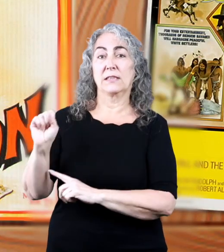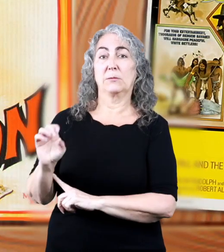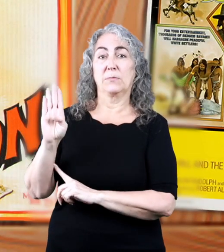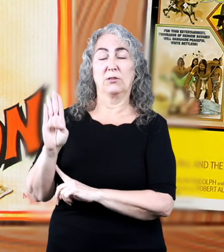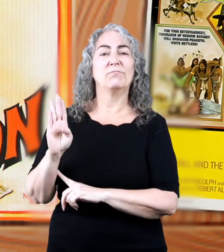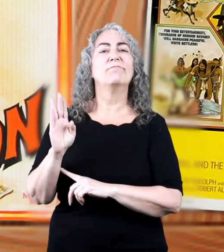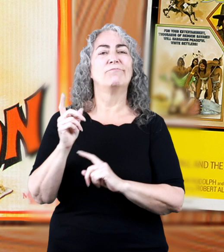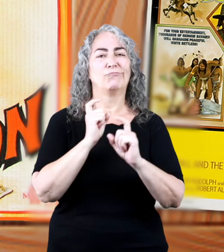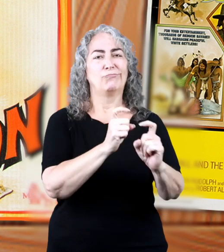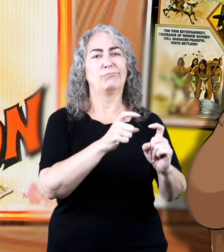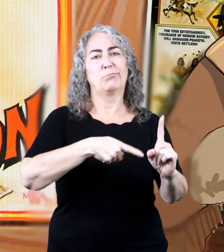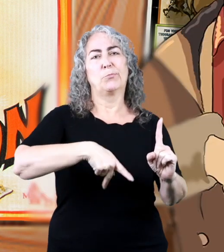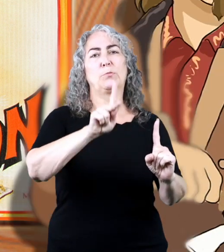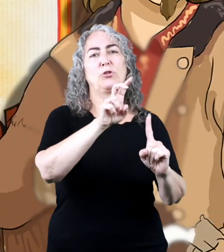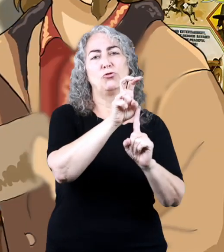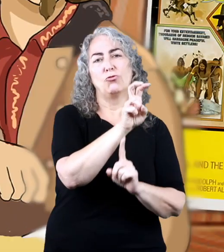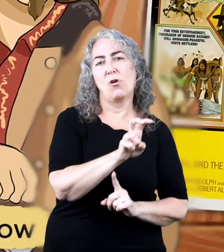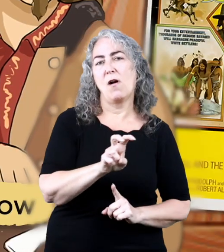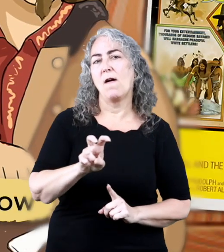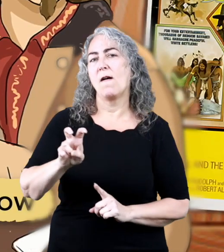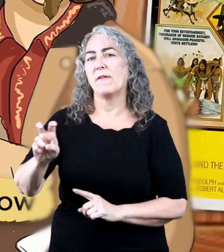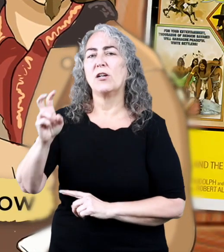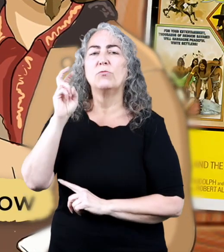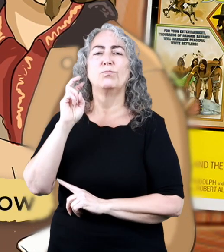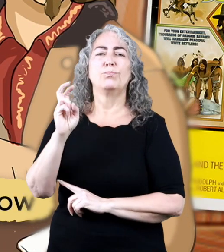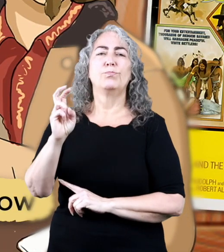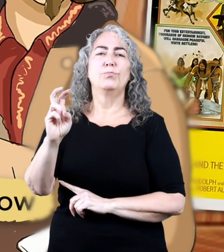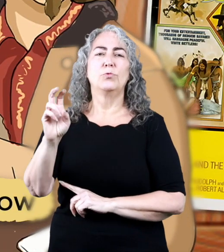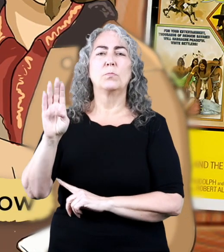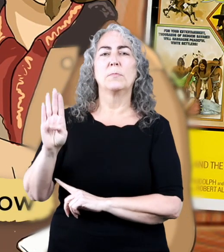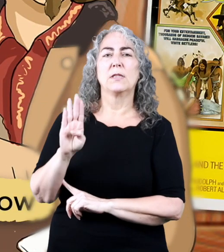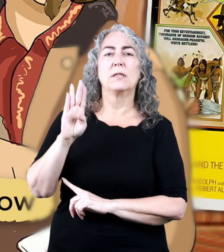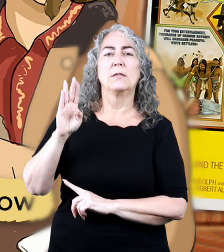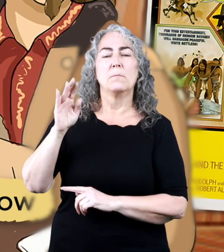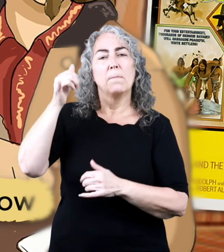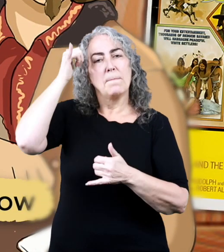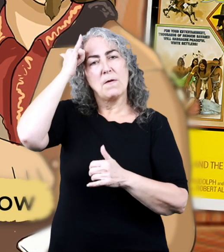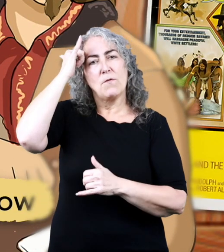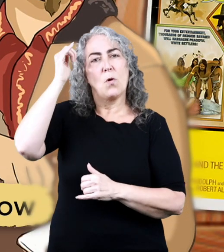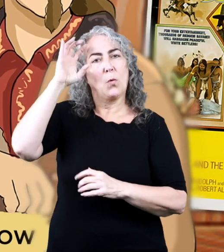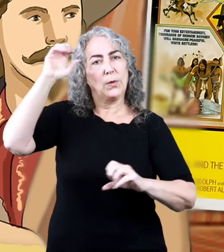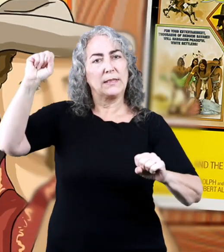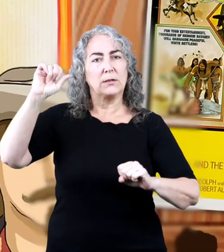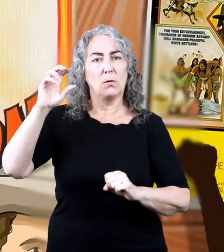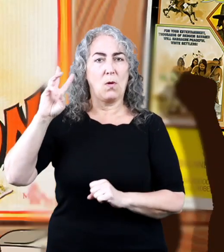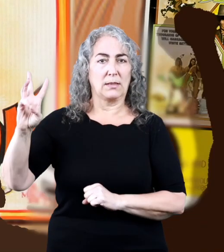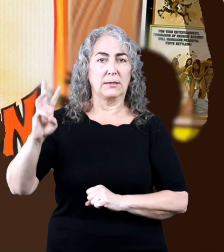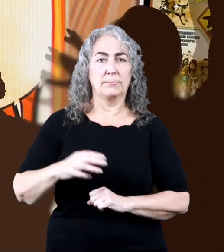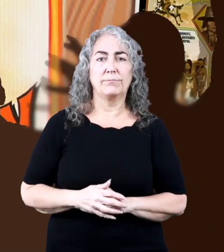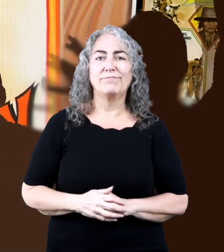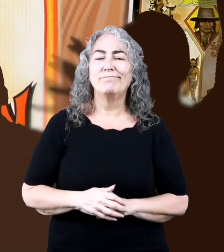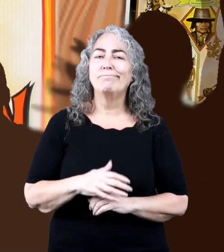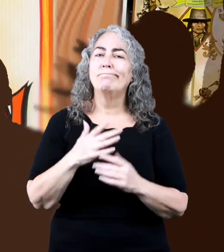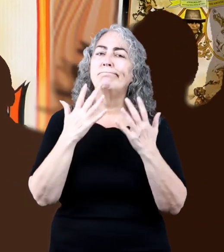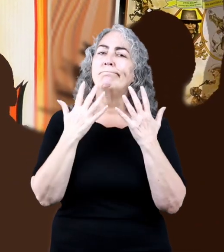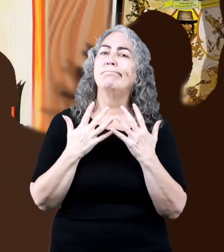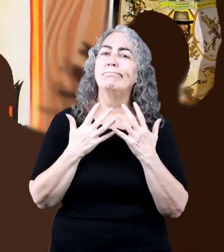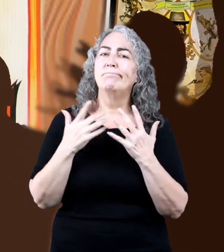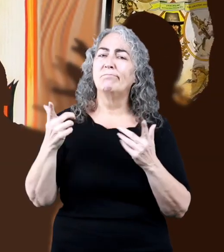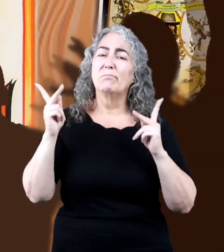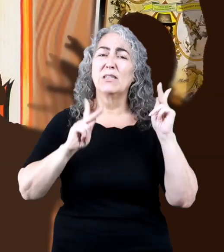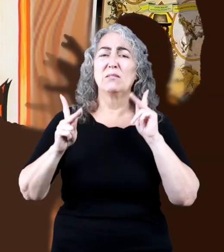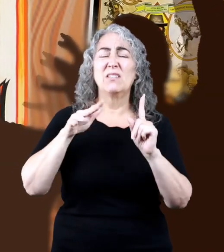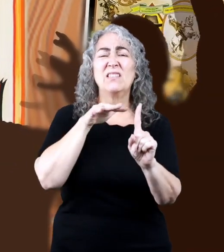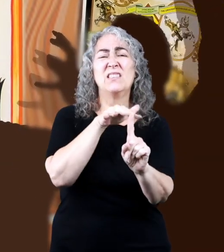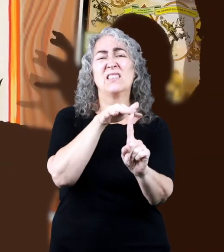given permission to travel, and he toured with Buffalo Bill's Wild West show. Unfortunately, he encountered lots